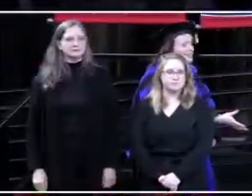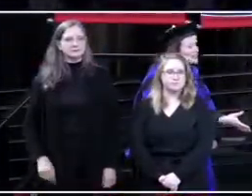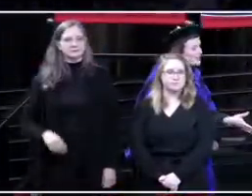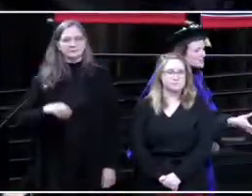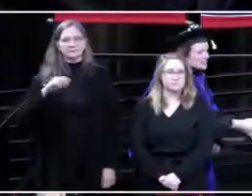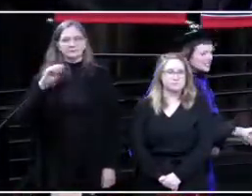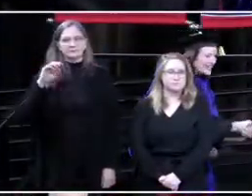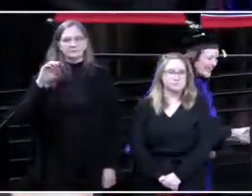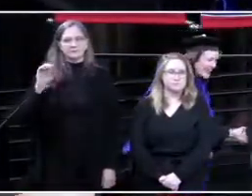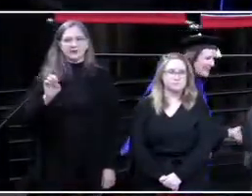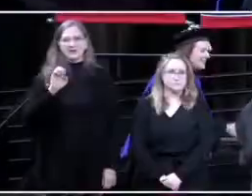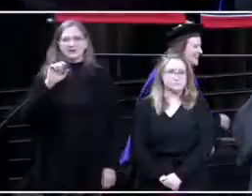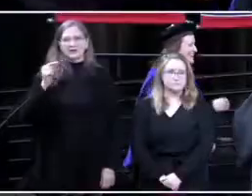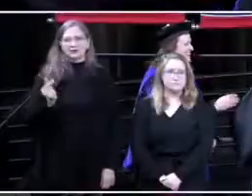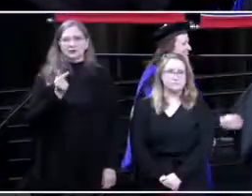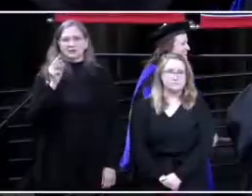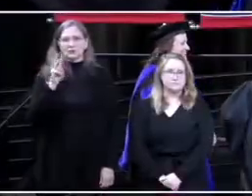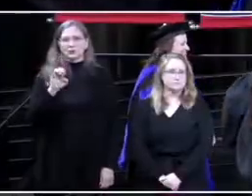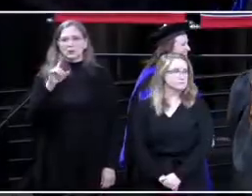Emmeline Grace Wilson.